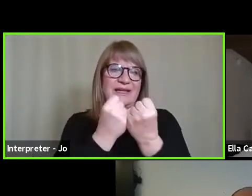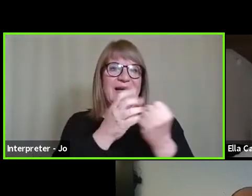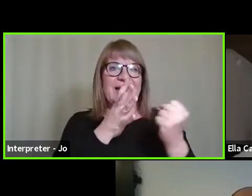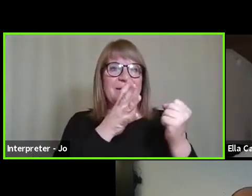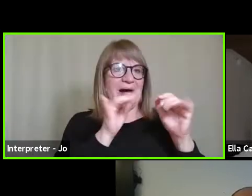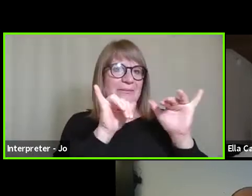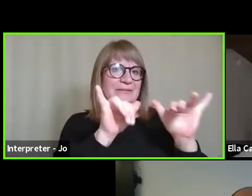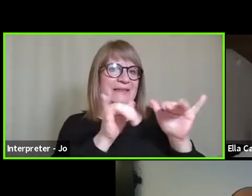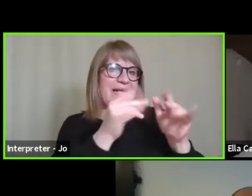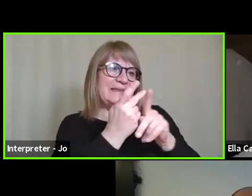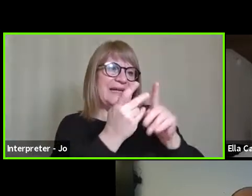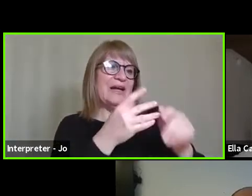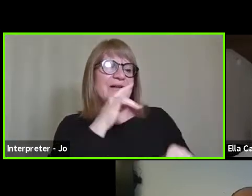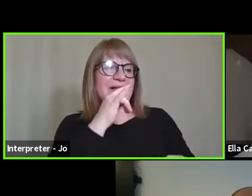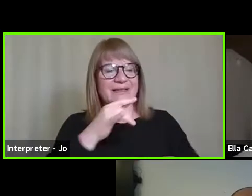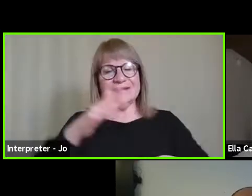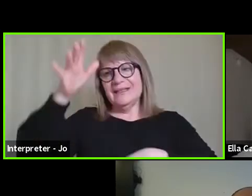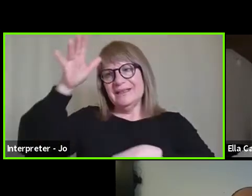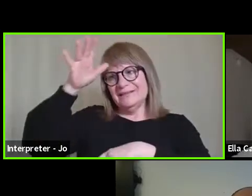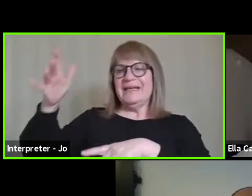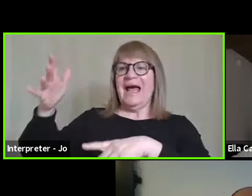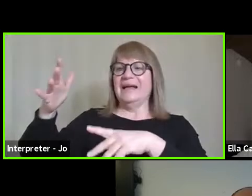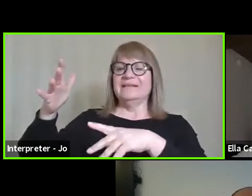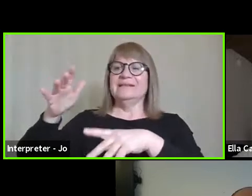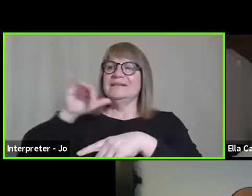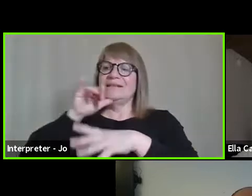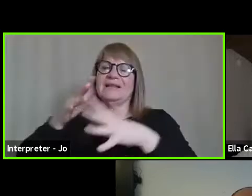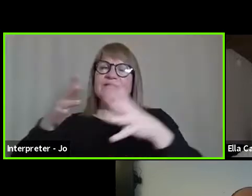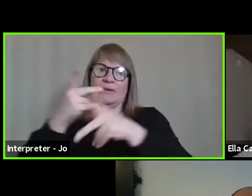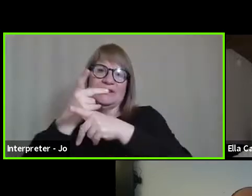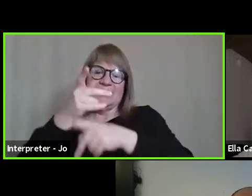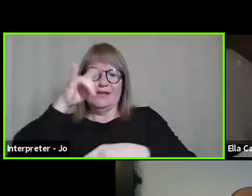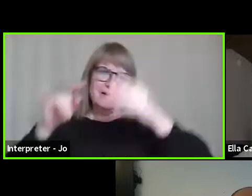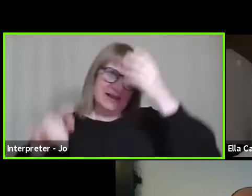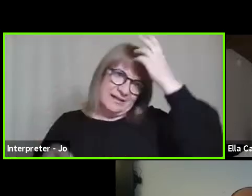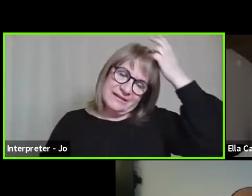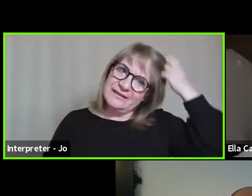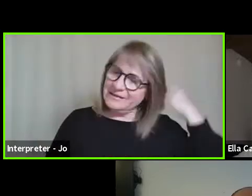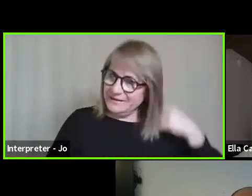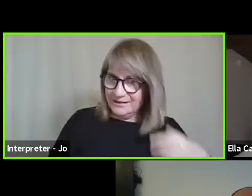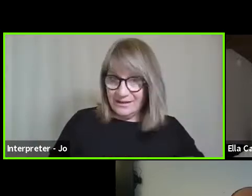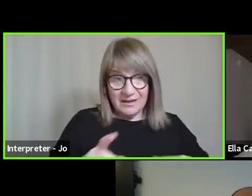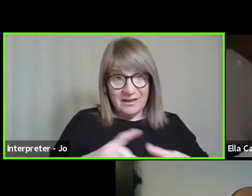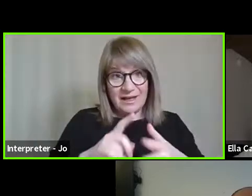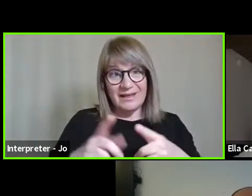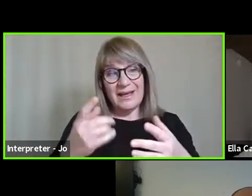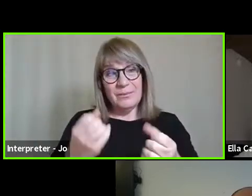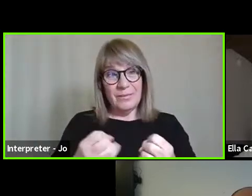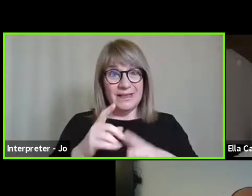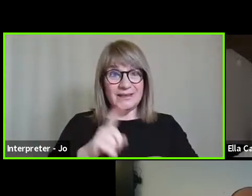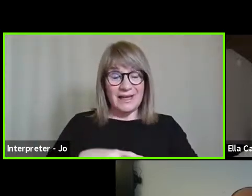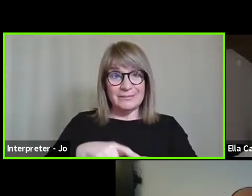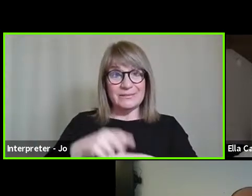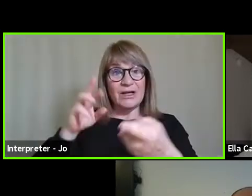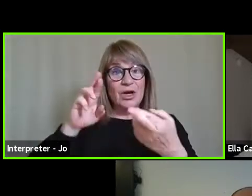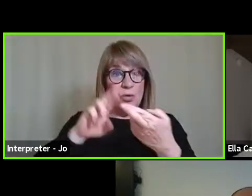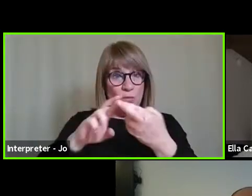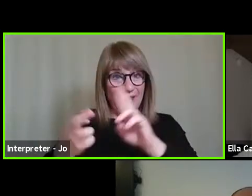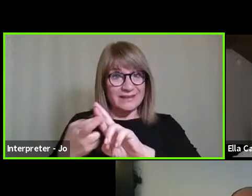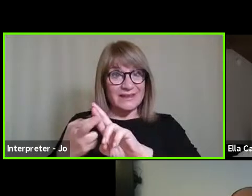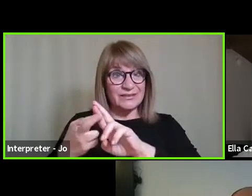and there's a third car court that we'll go into but the guardianship court where relatives often can come in and sort of